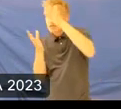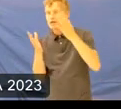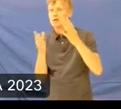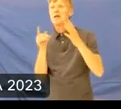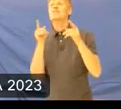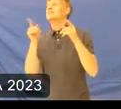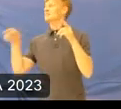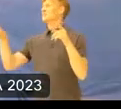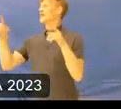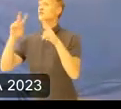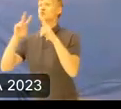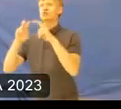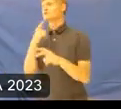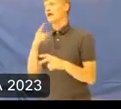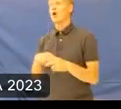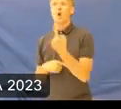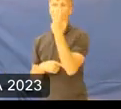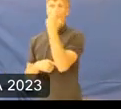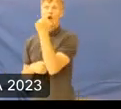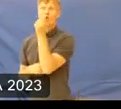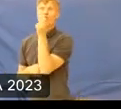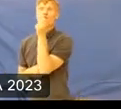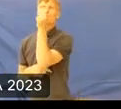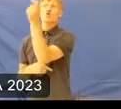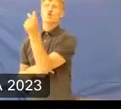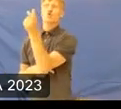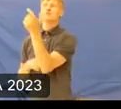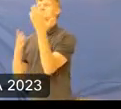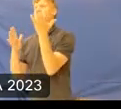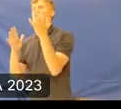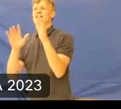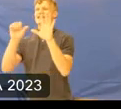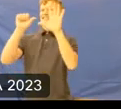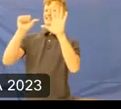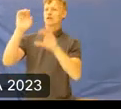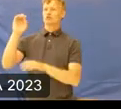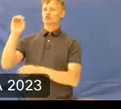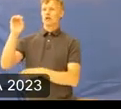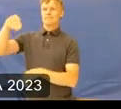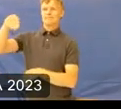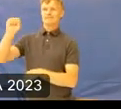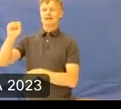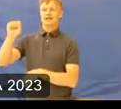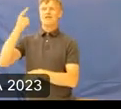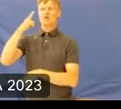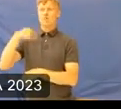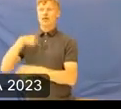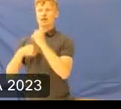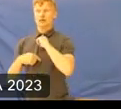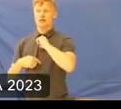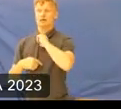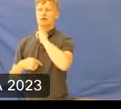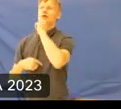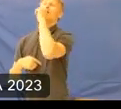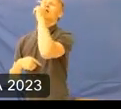word takes you at least 600 milliseconds. To produce a word that is sort of not is not